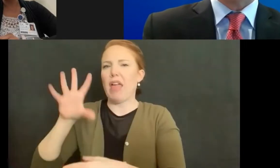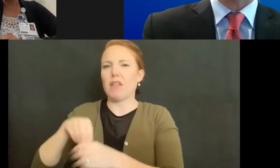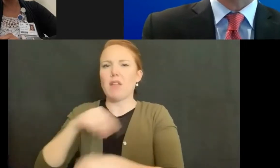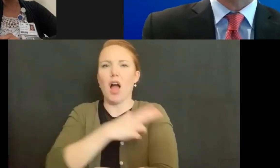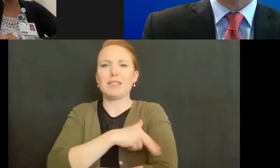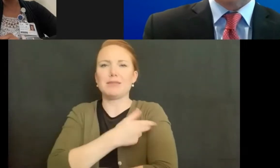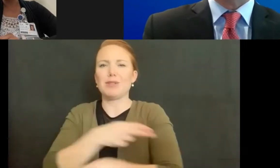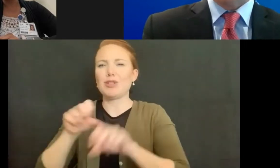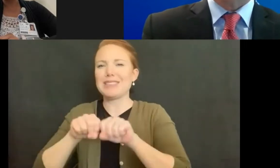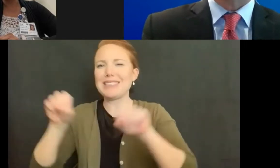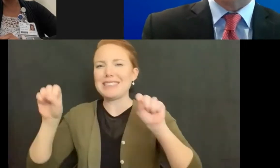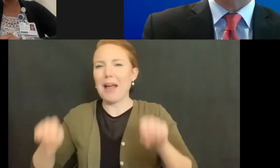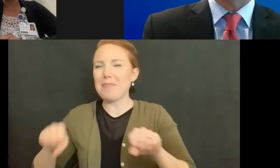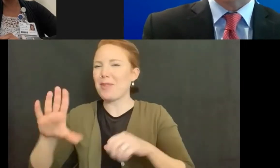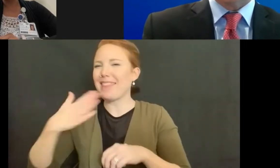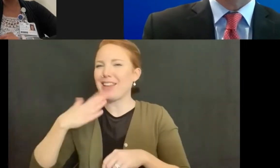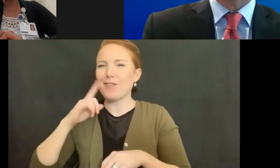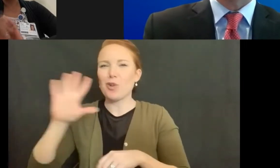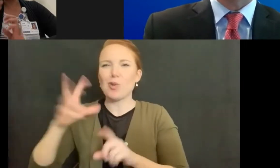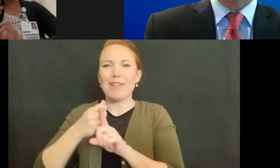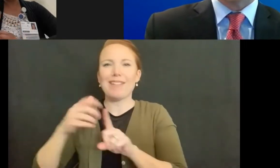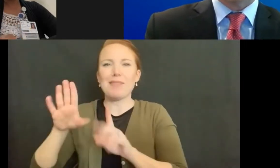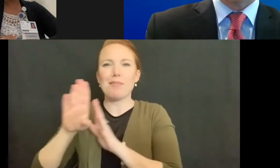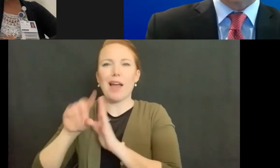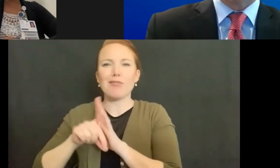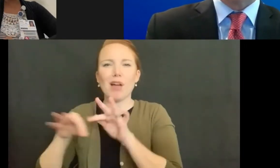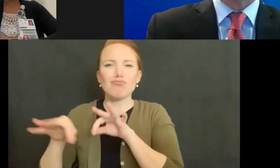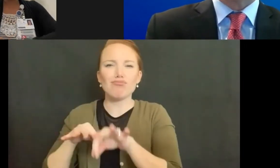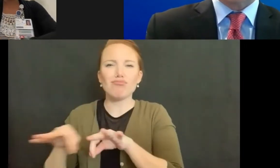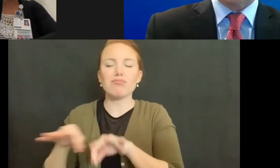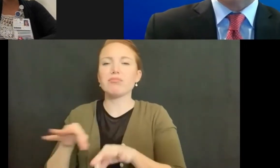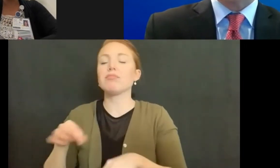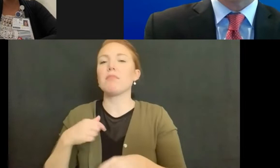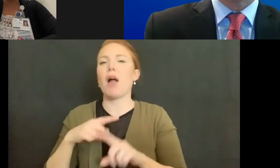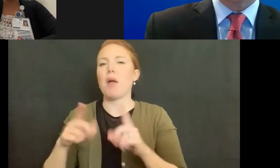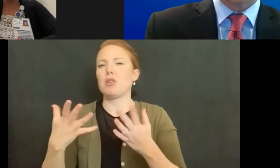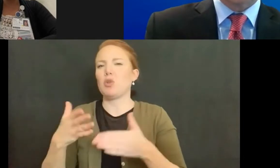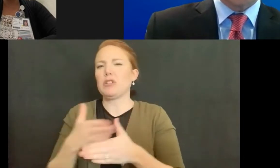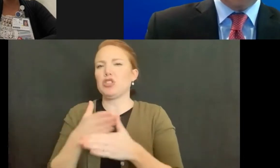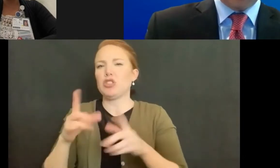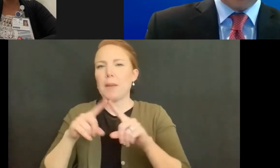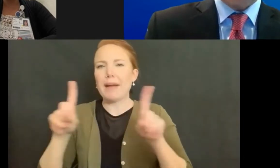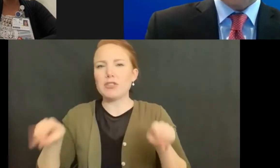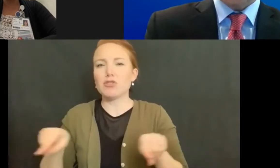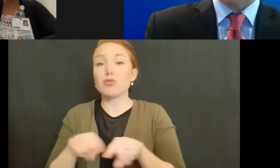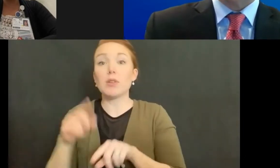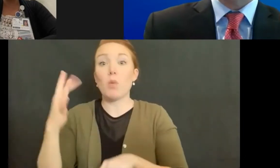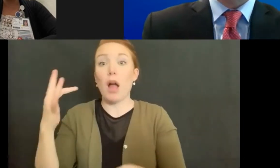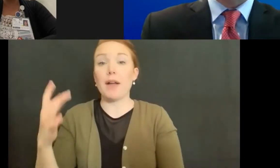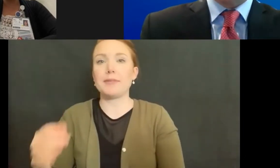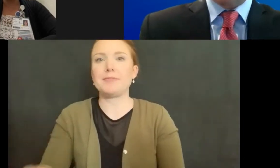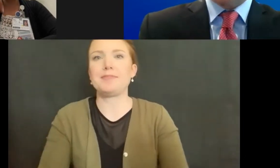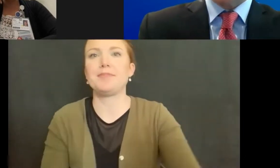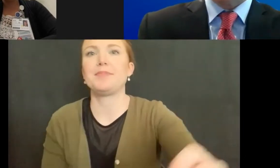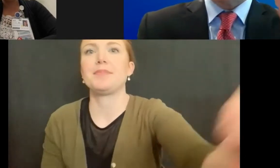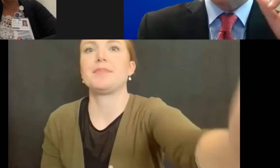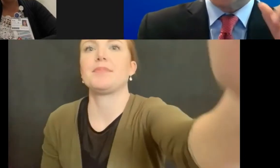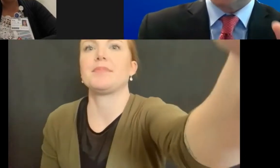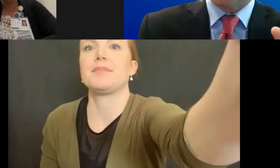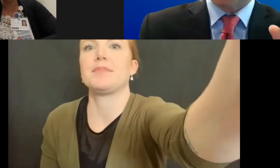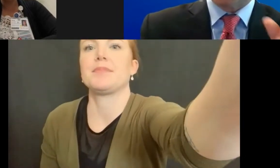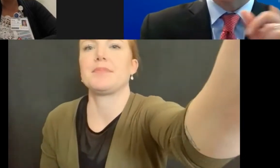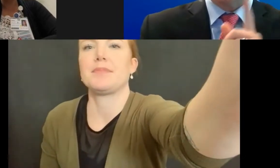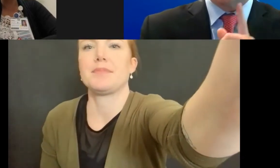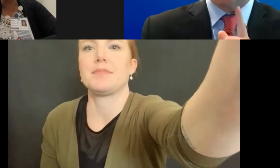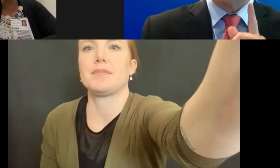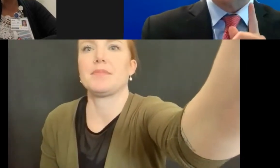you for that background. I'm going to share my screen because let me ask the group, anybody who's been